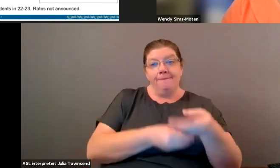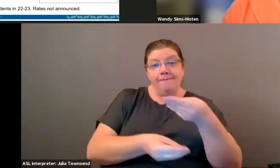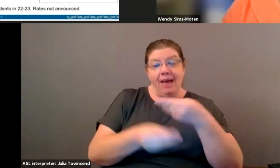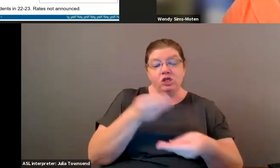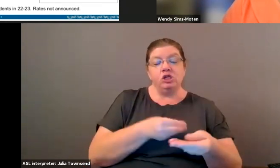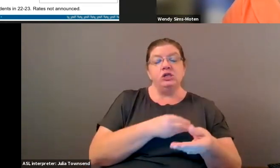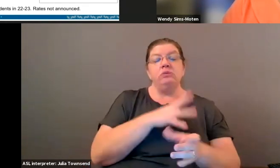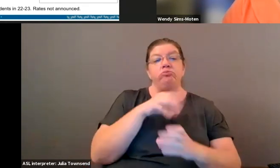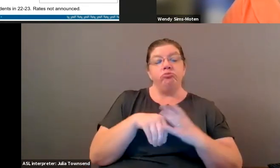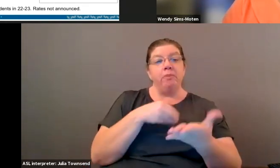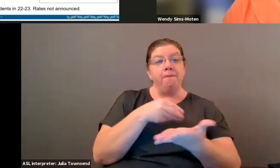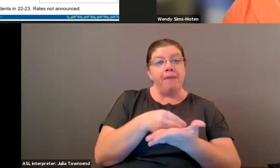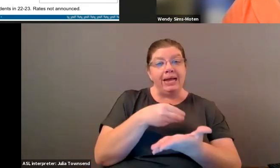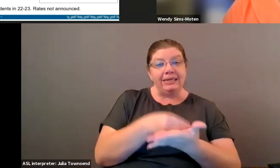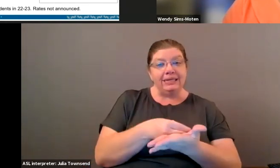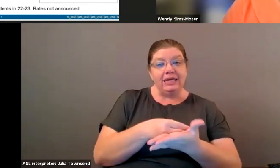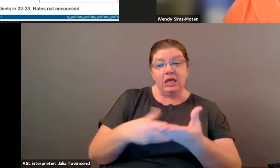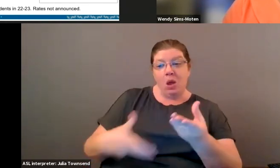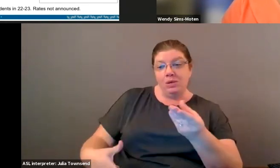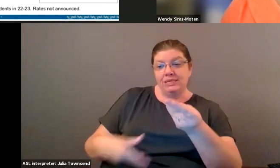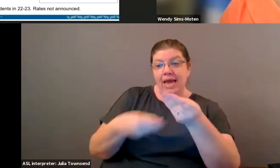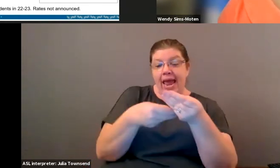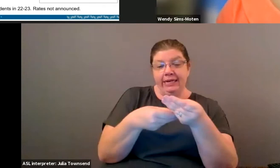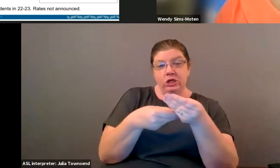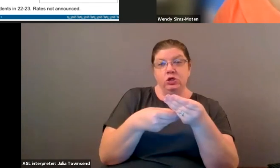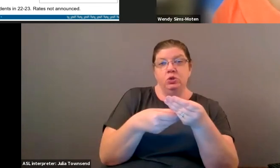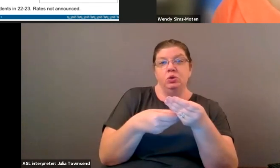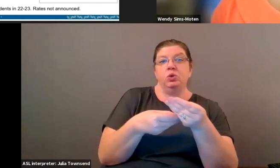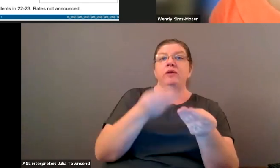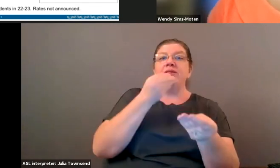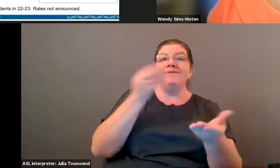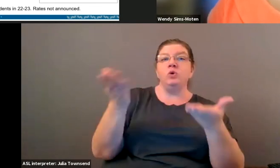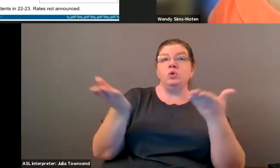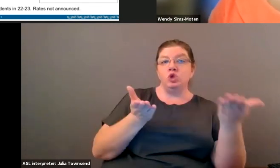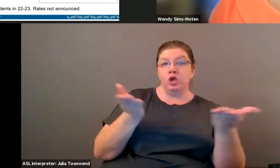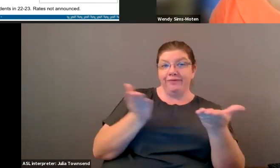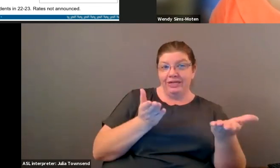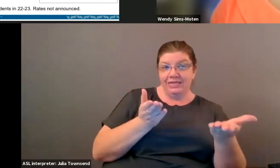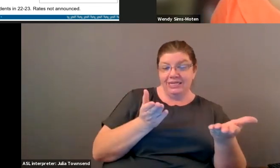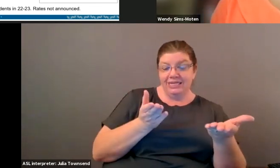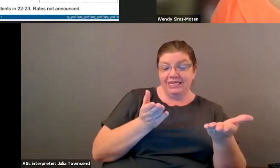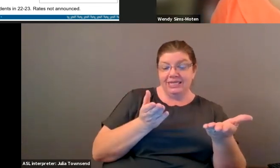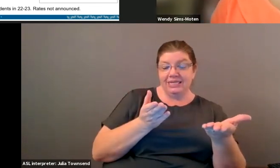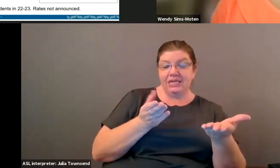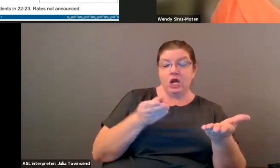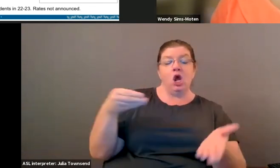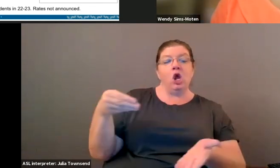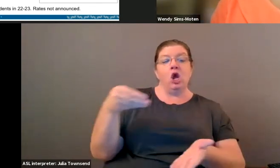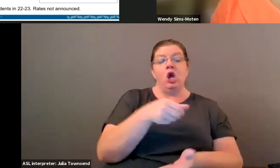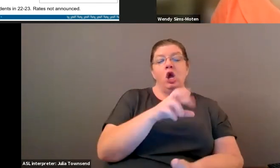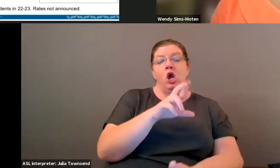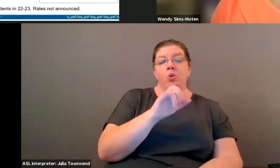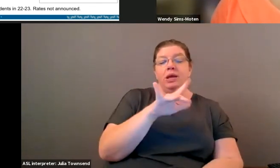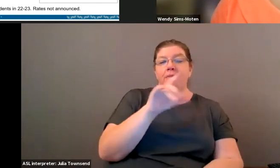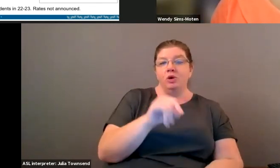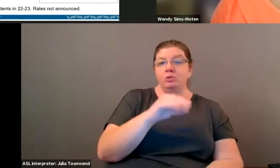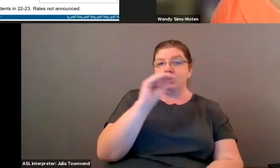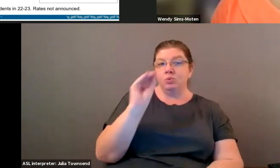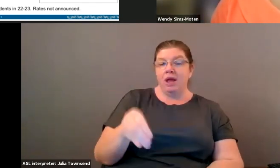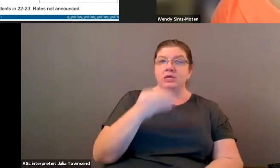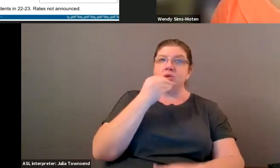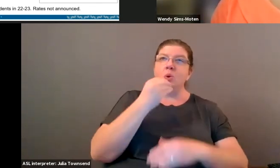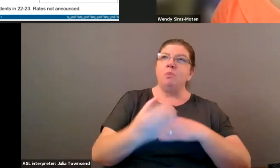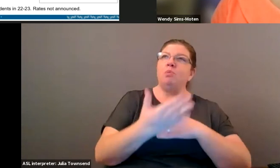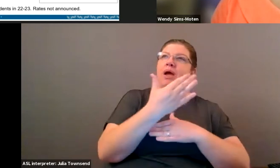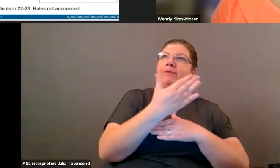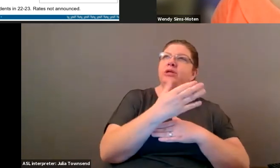was added to the food service reimbursement rates. So the breakfast rate went